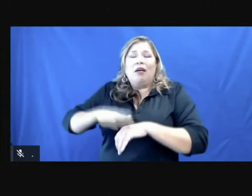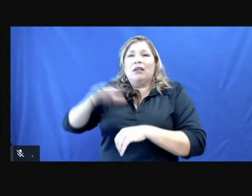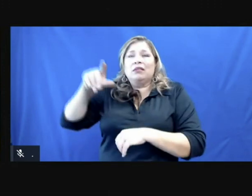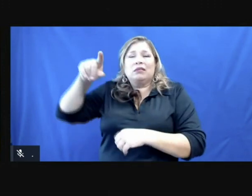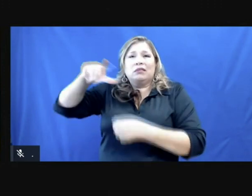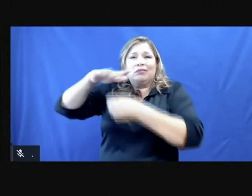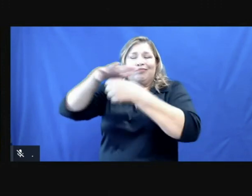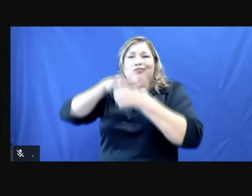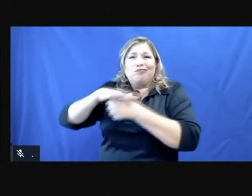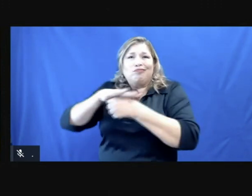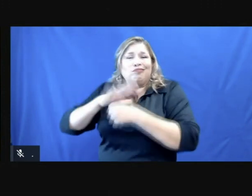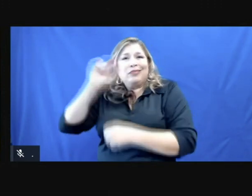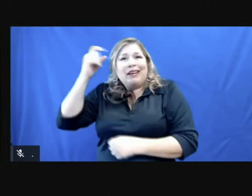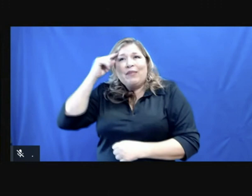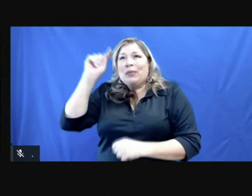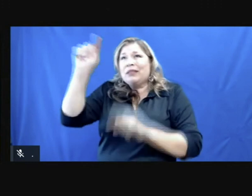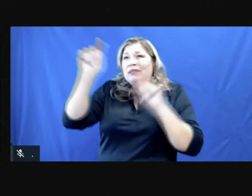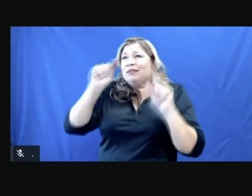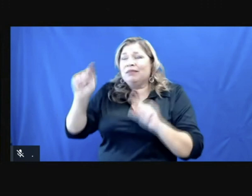tool, we are,